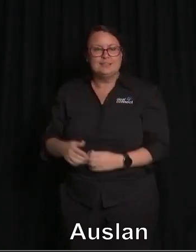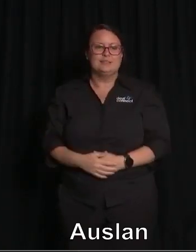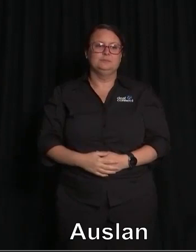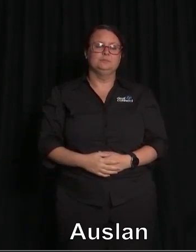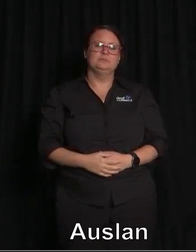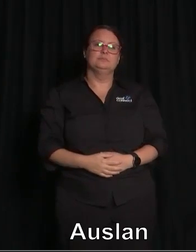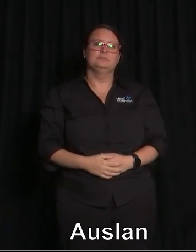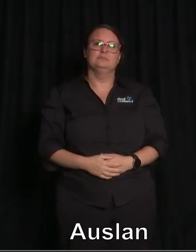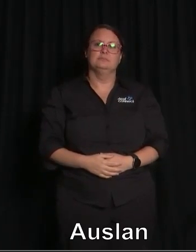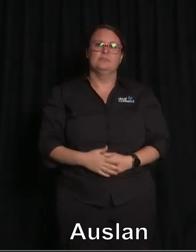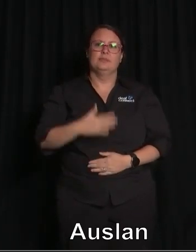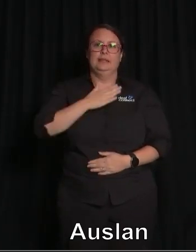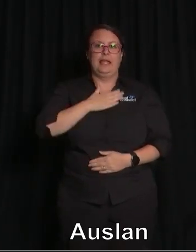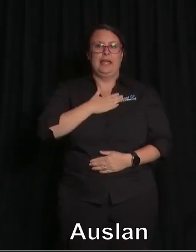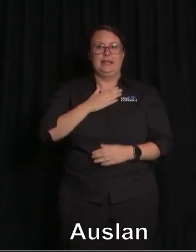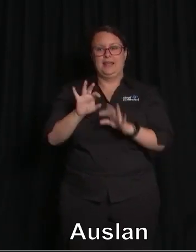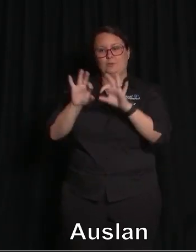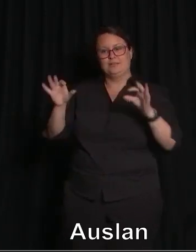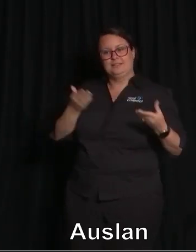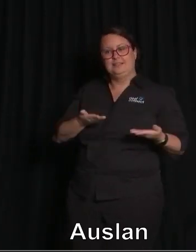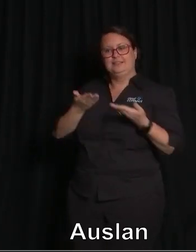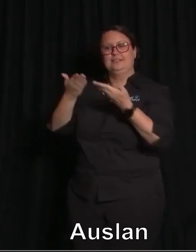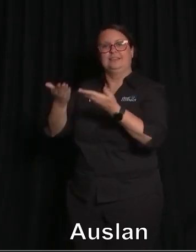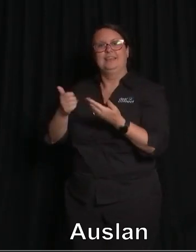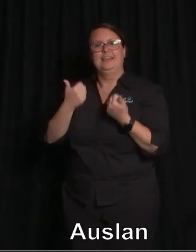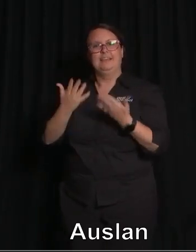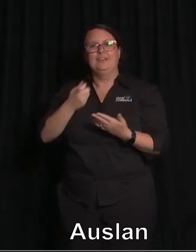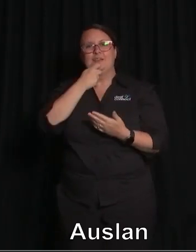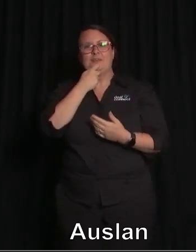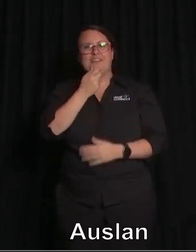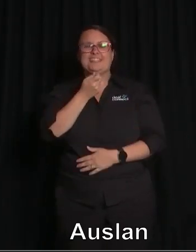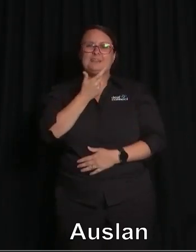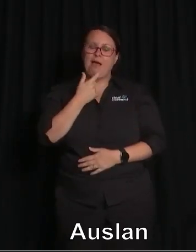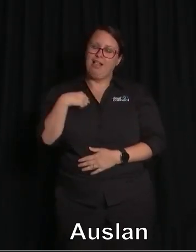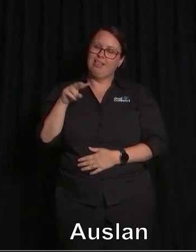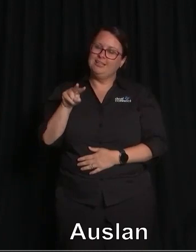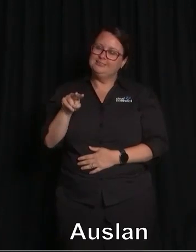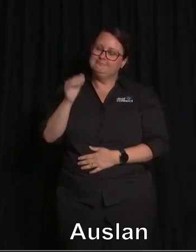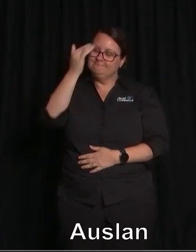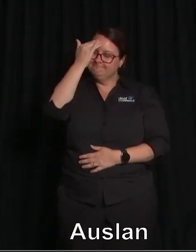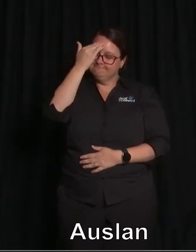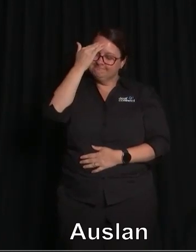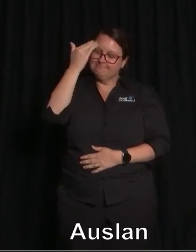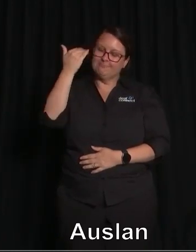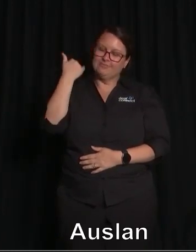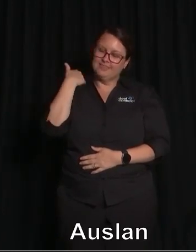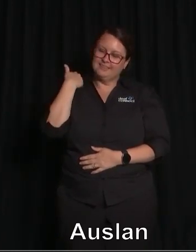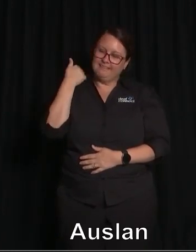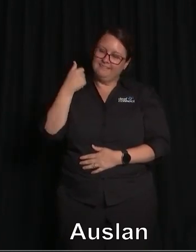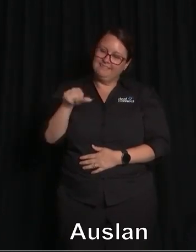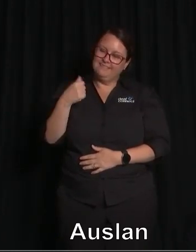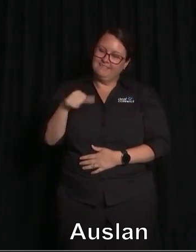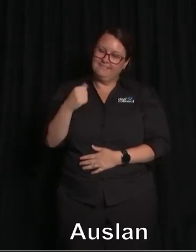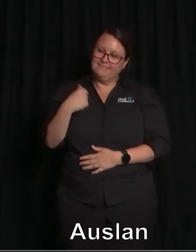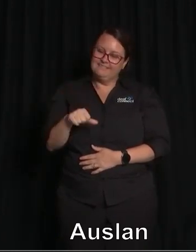actually give a little bit of pleasure and a smile every time it's looked at, and something that can be